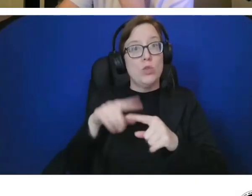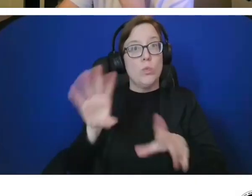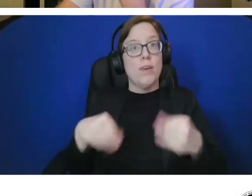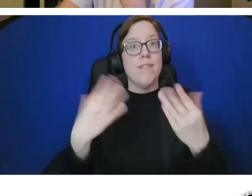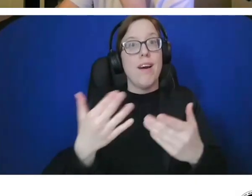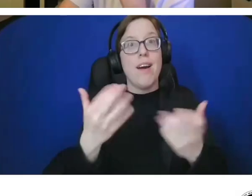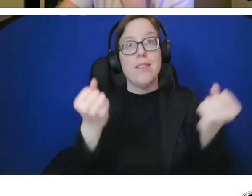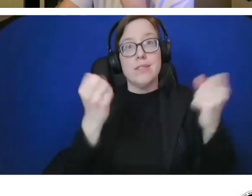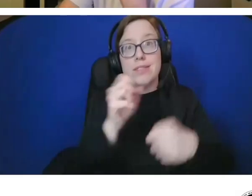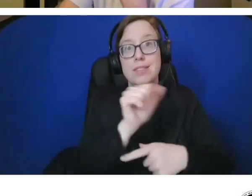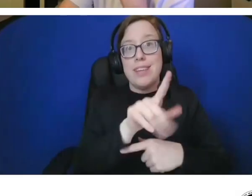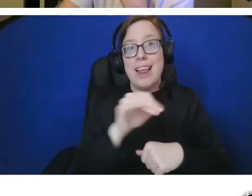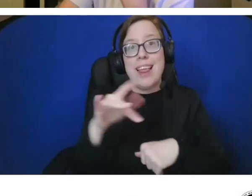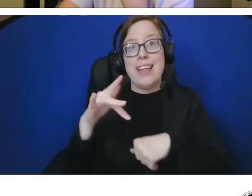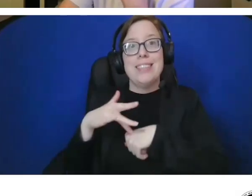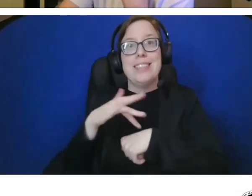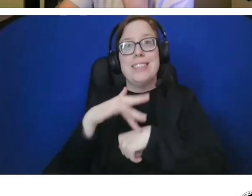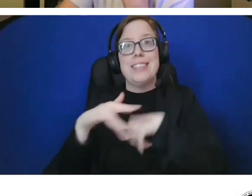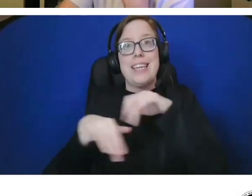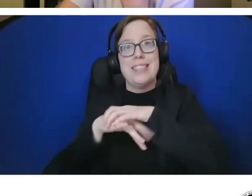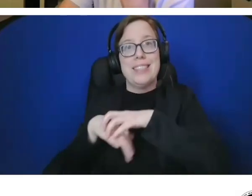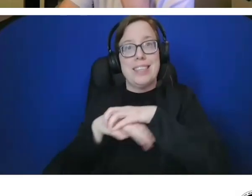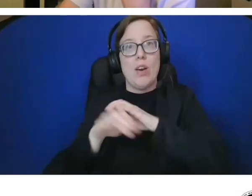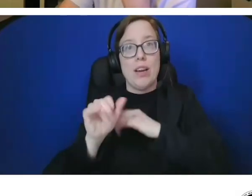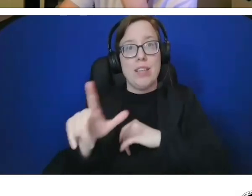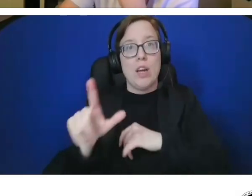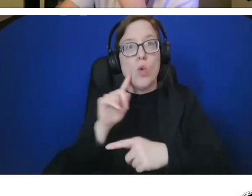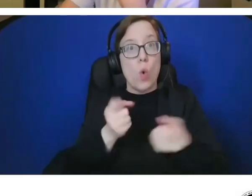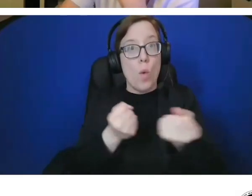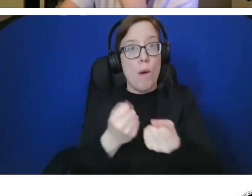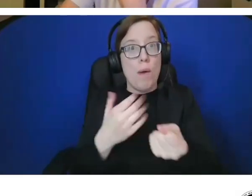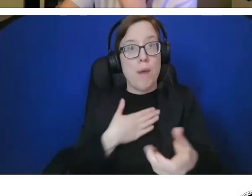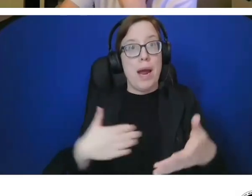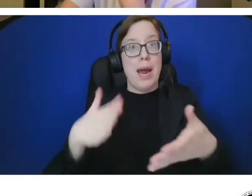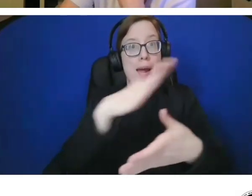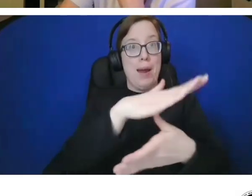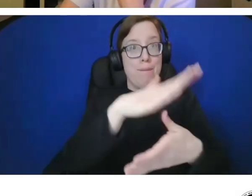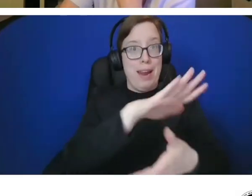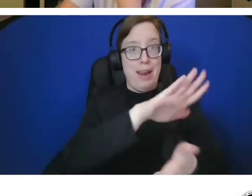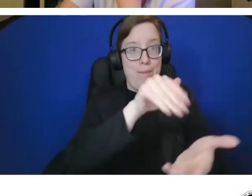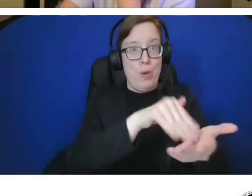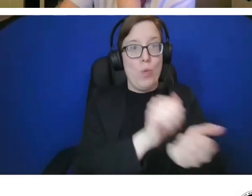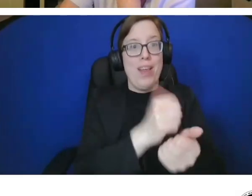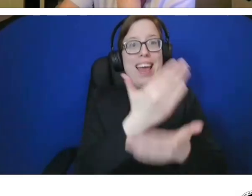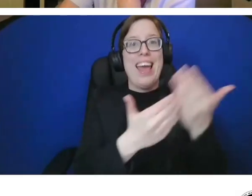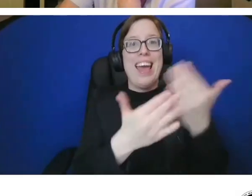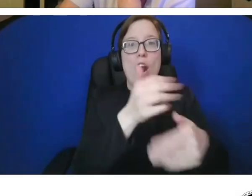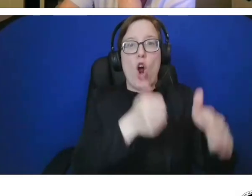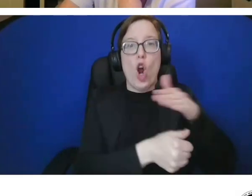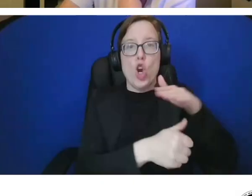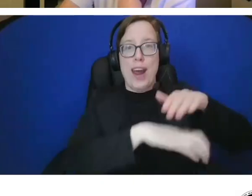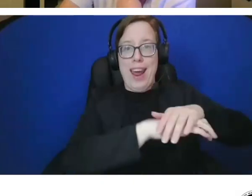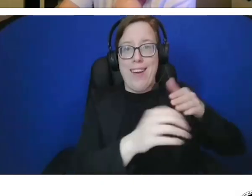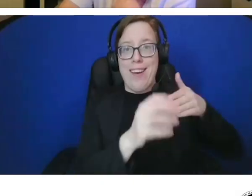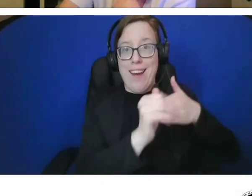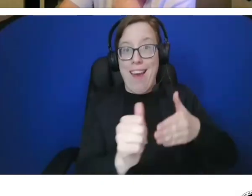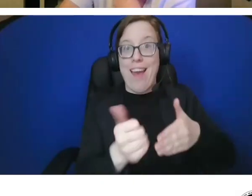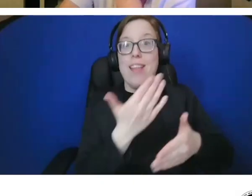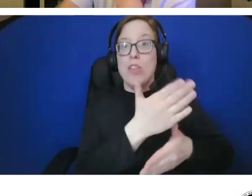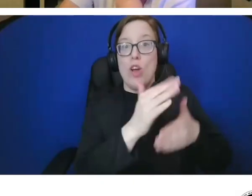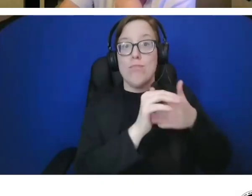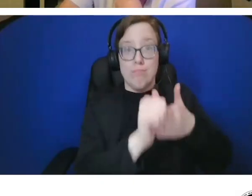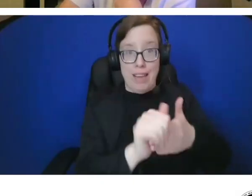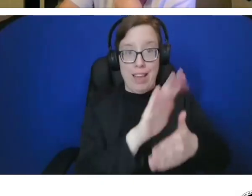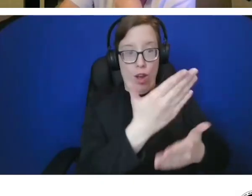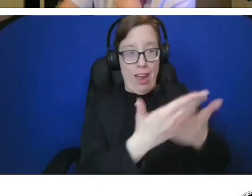I need to provide ASL and tactile ASL while supporting my primary and middle school student with hand under hand guidance. I help guide